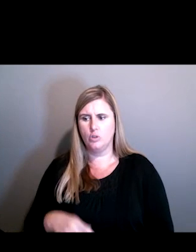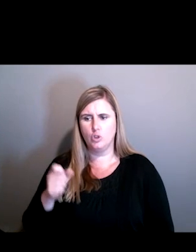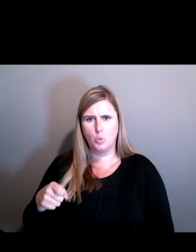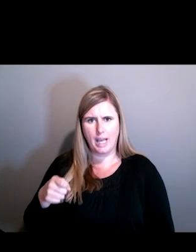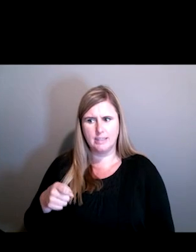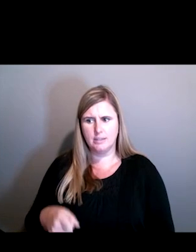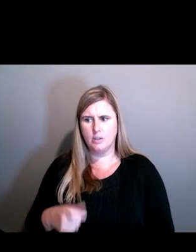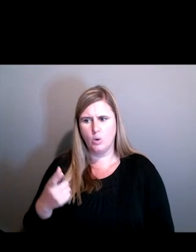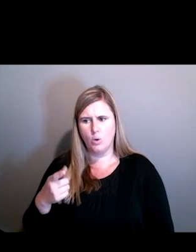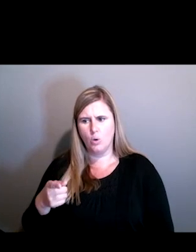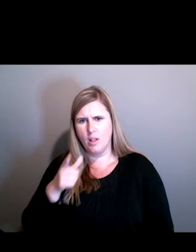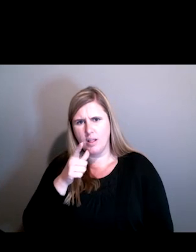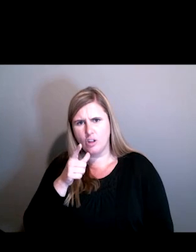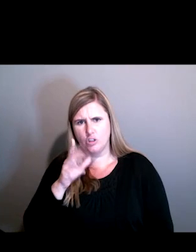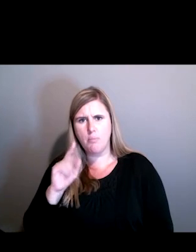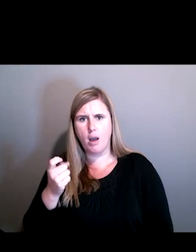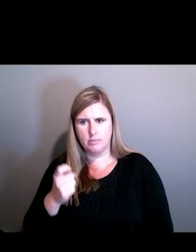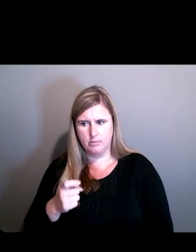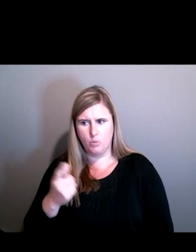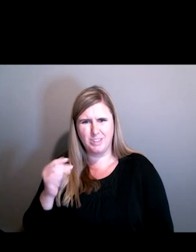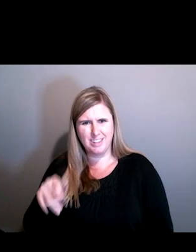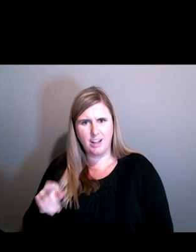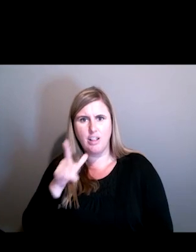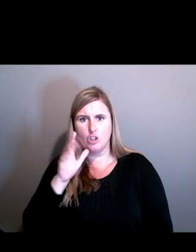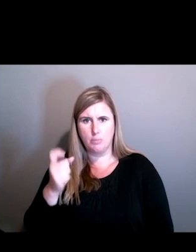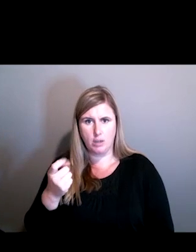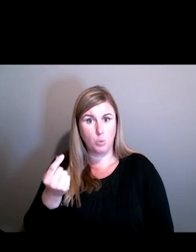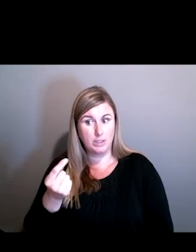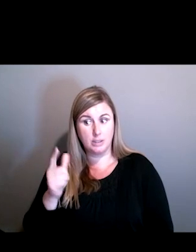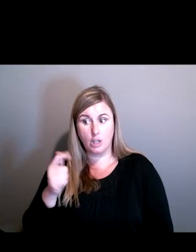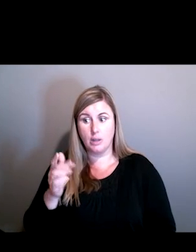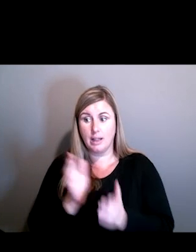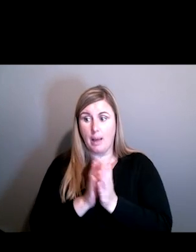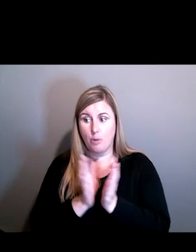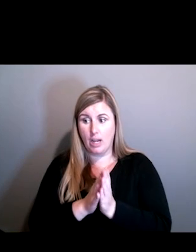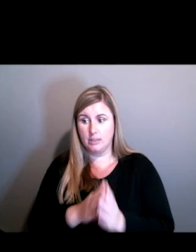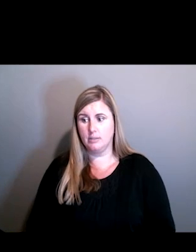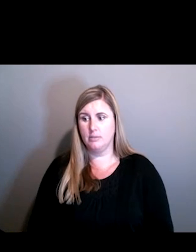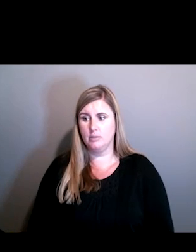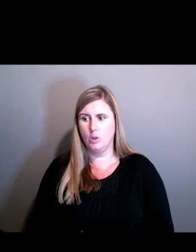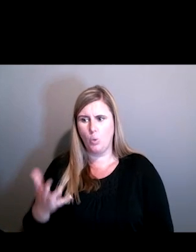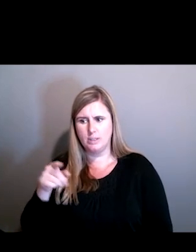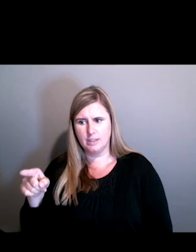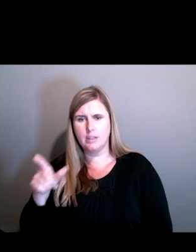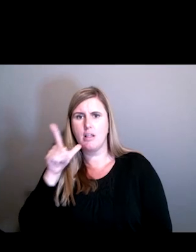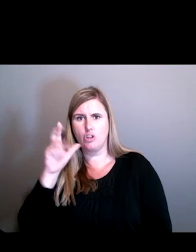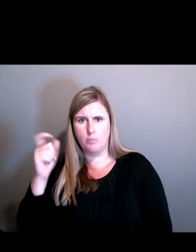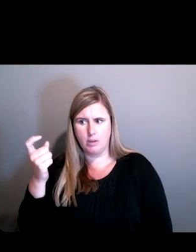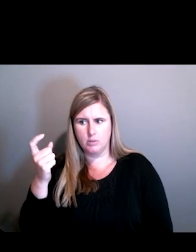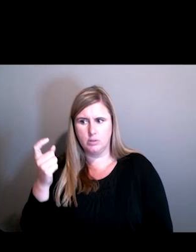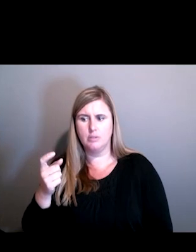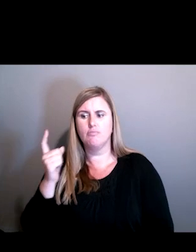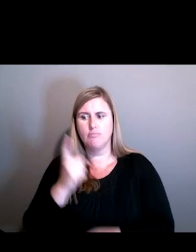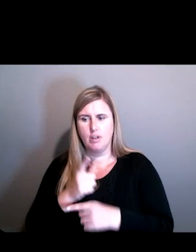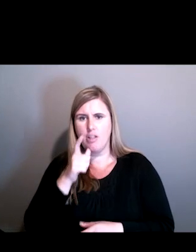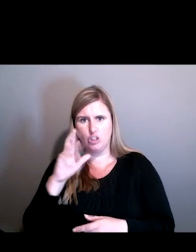What's this one? Suitcase. What is it? Lunchbox. Lunchbox. What is it? Lunchbox. Clap your hands. What